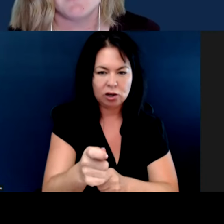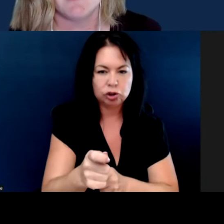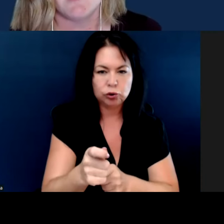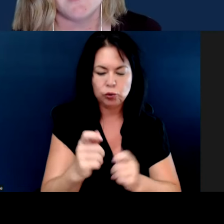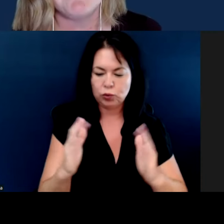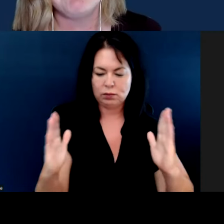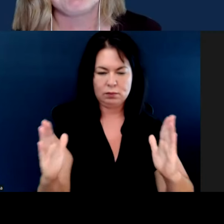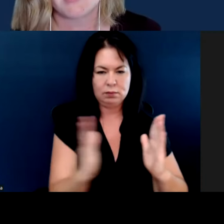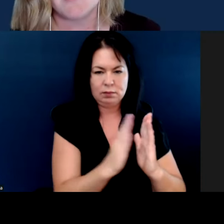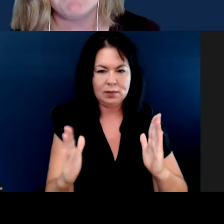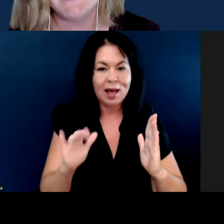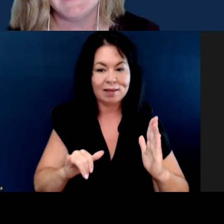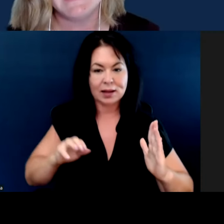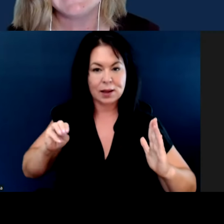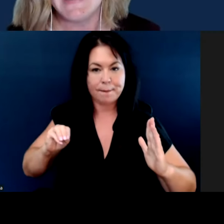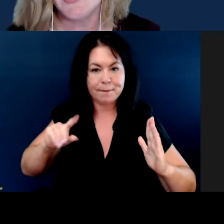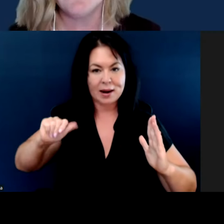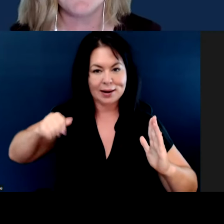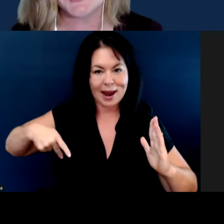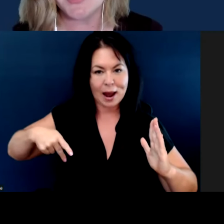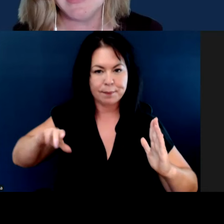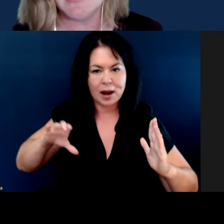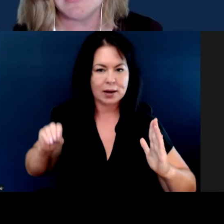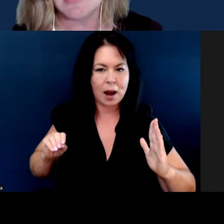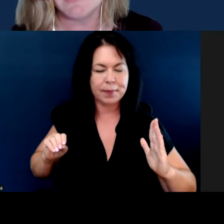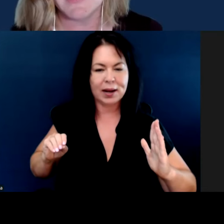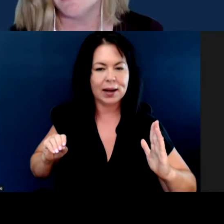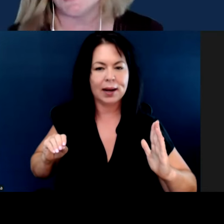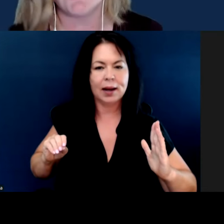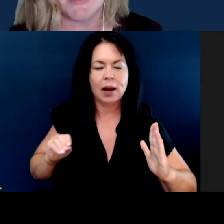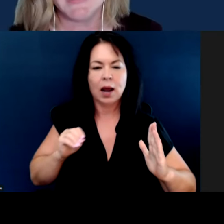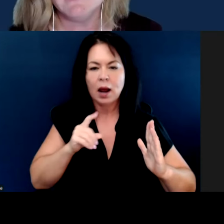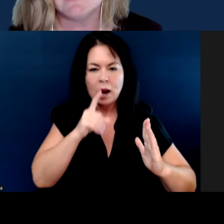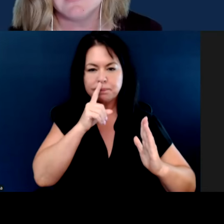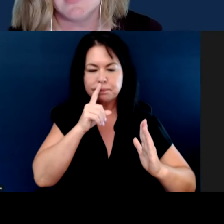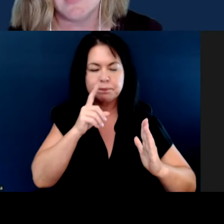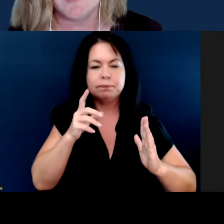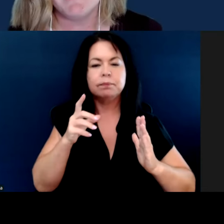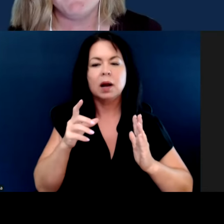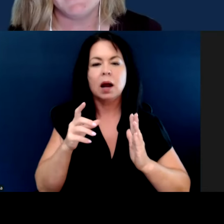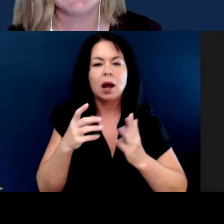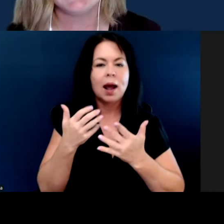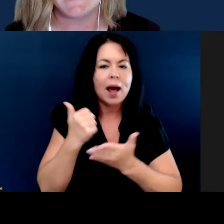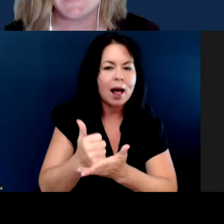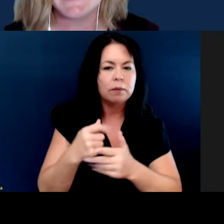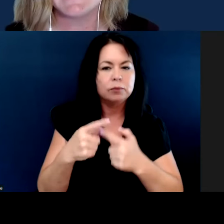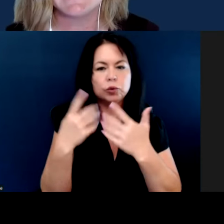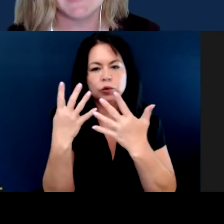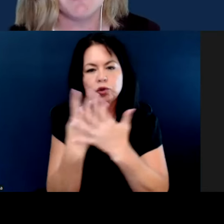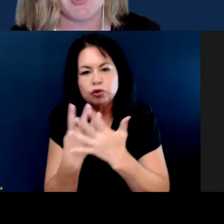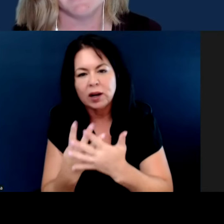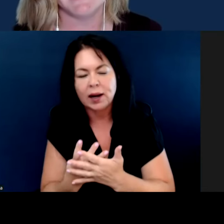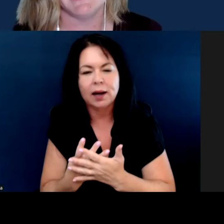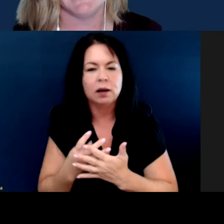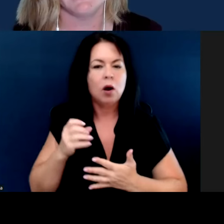Medigap company can't health screen. They call it underwriting. And they can't deny to